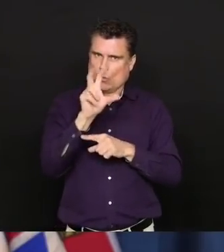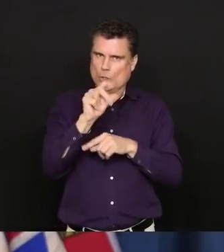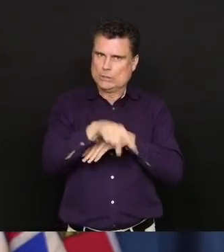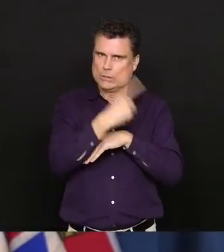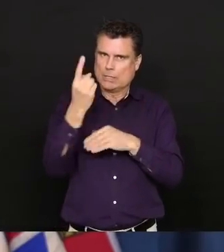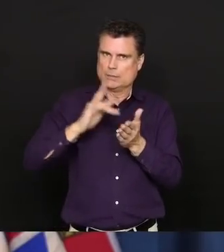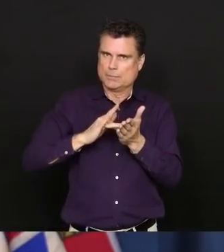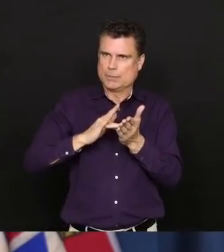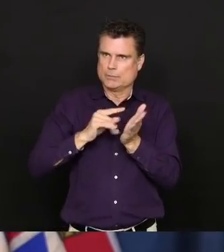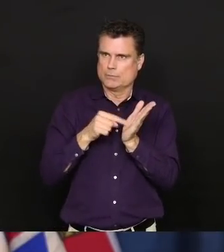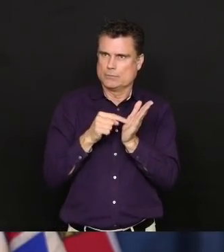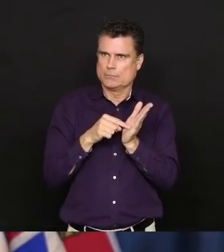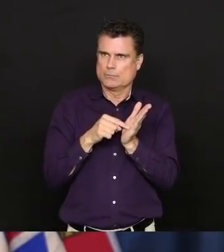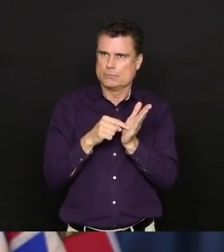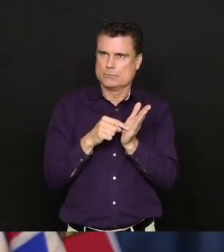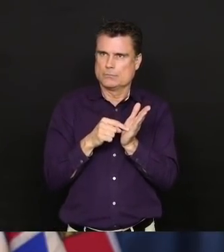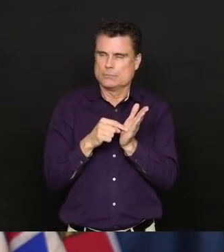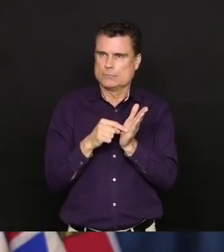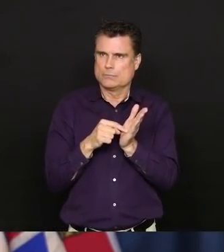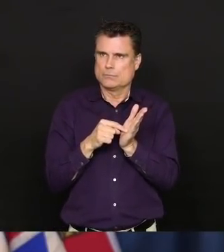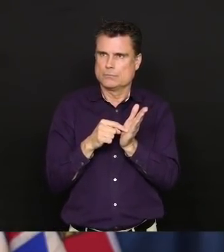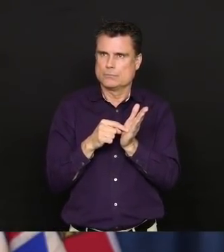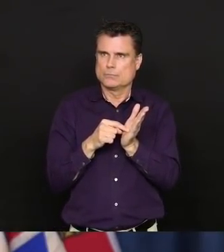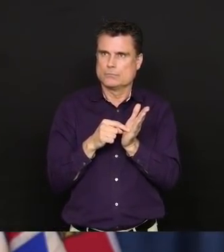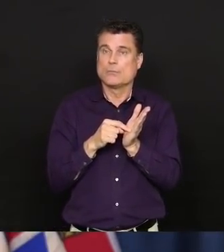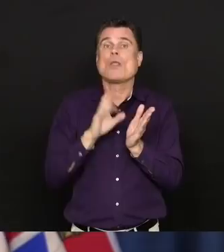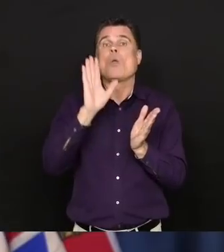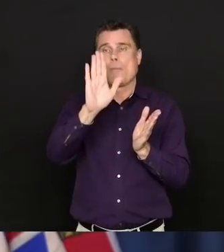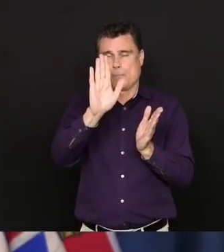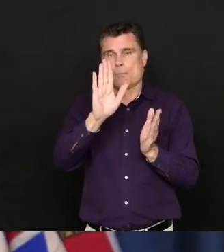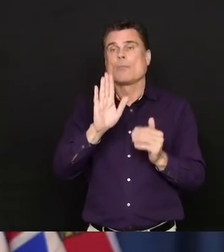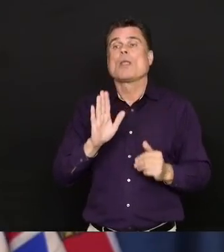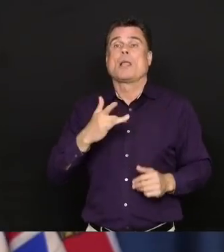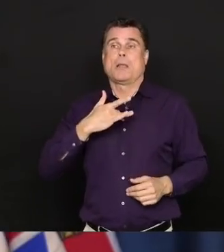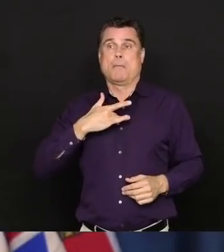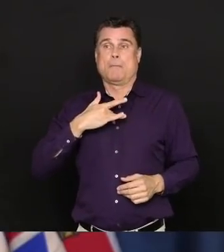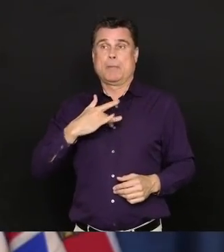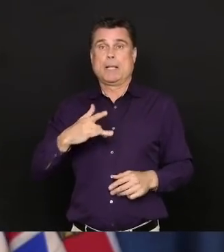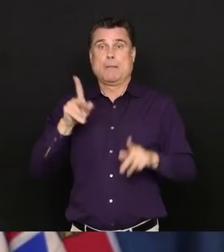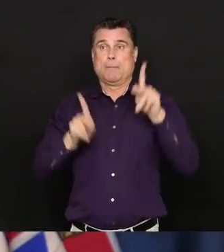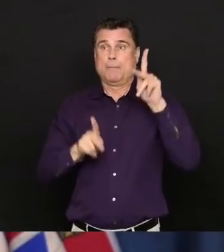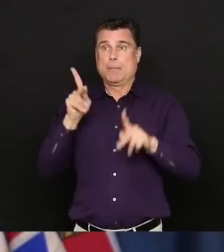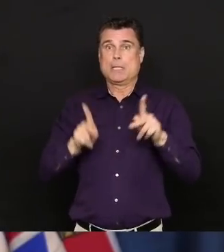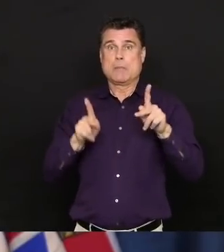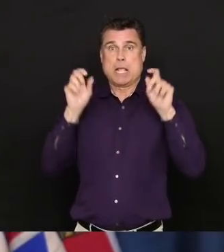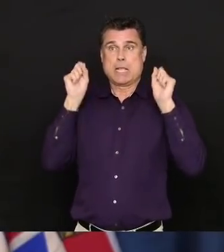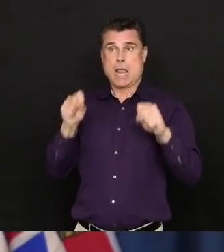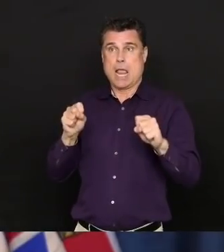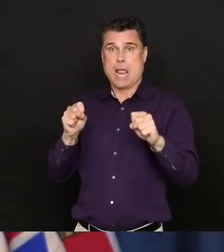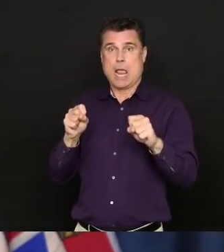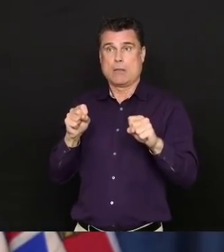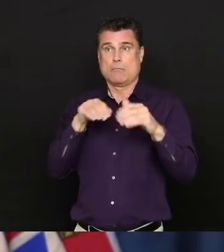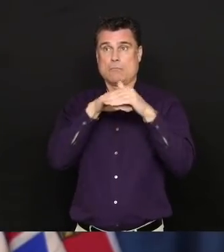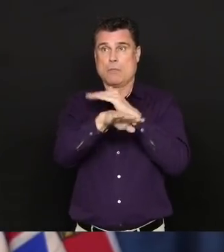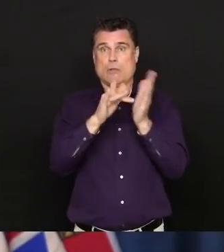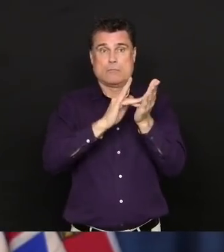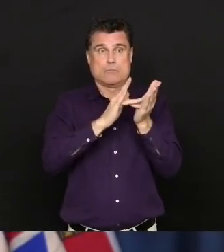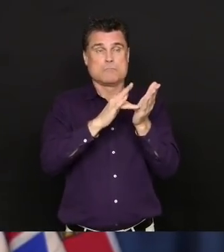we're making sure that we have enough for everybody. And yes, we recognize that there were dispensing fees that